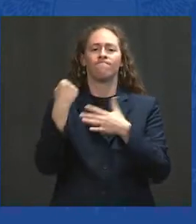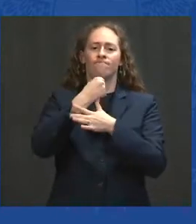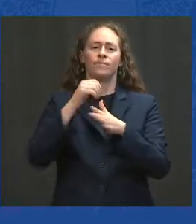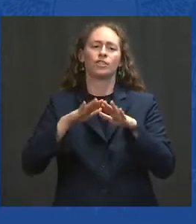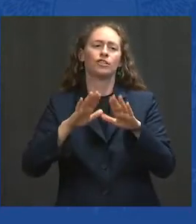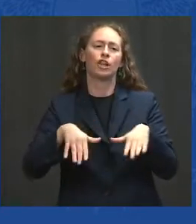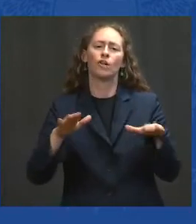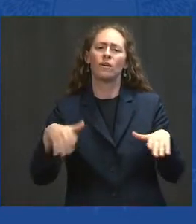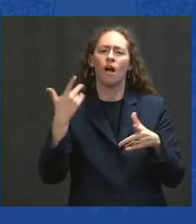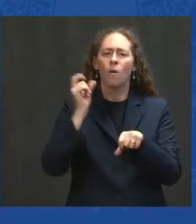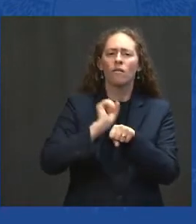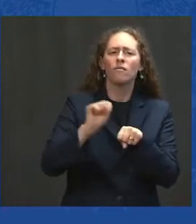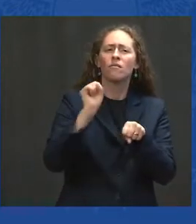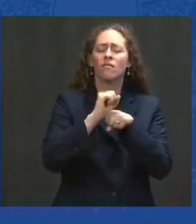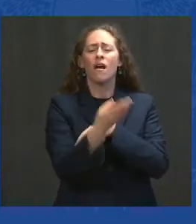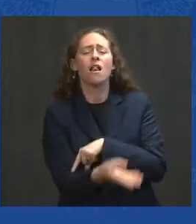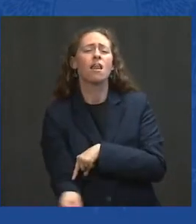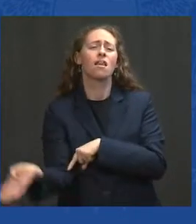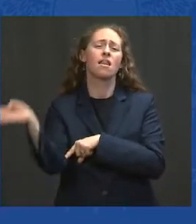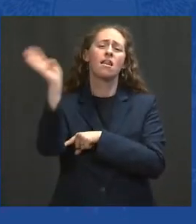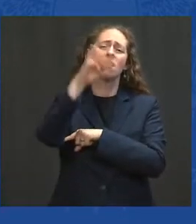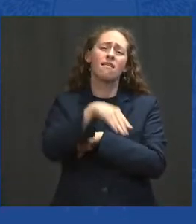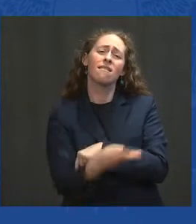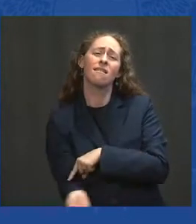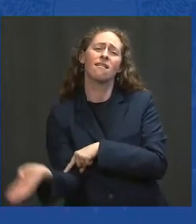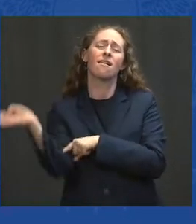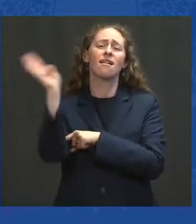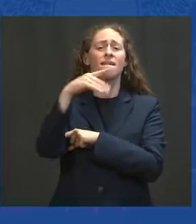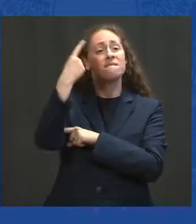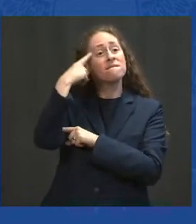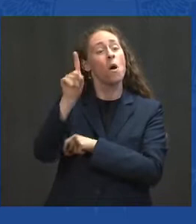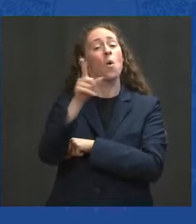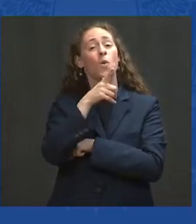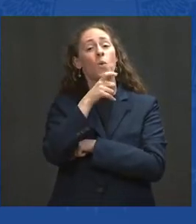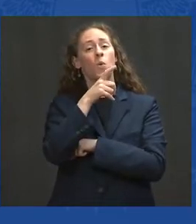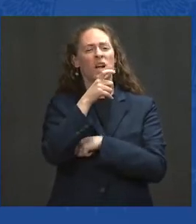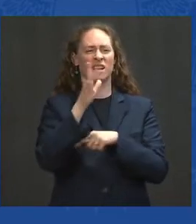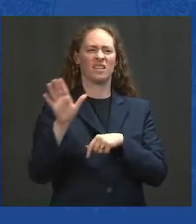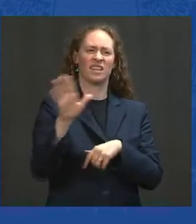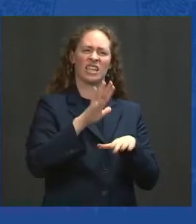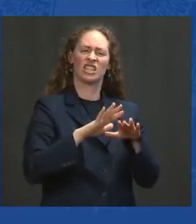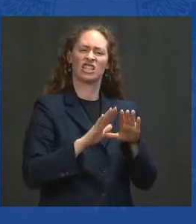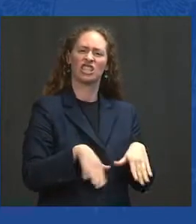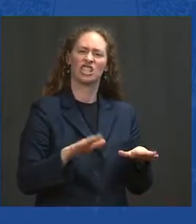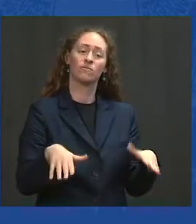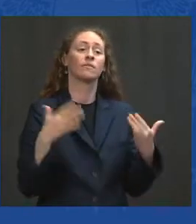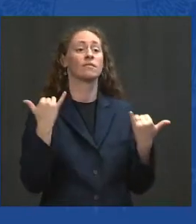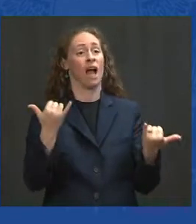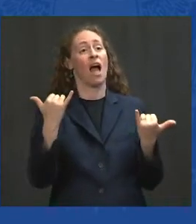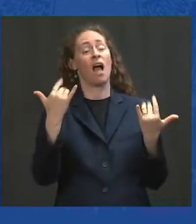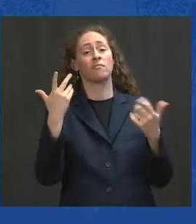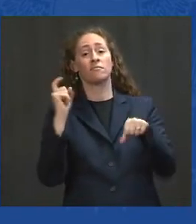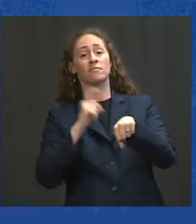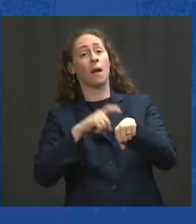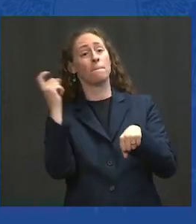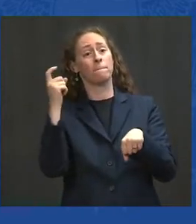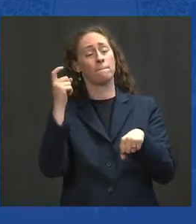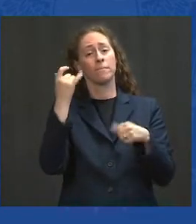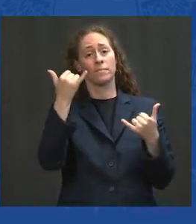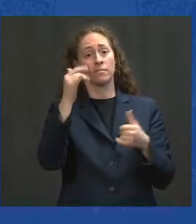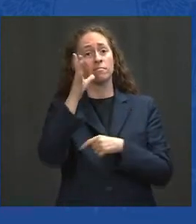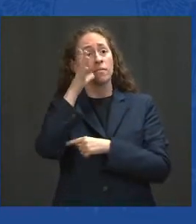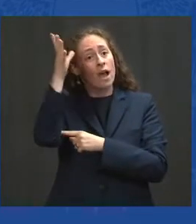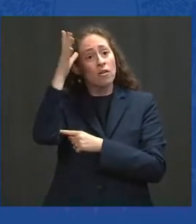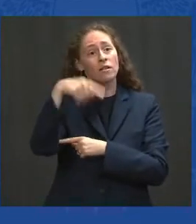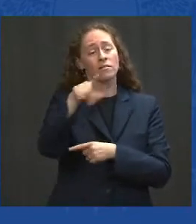hard every day. Parents who deserve their government and their leaders